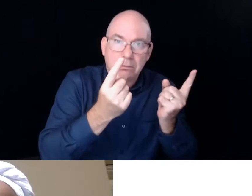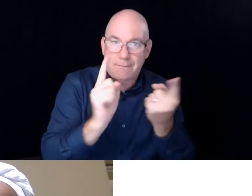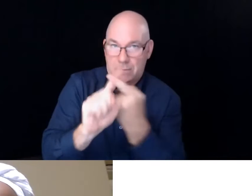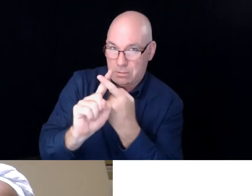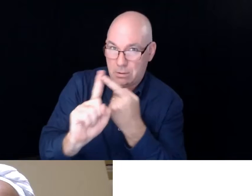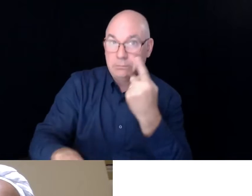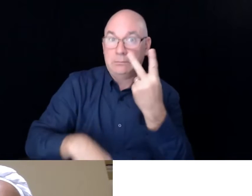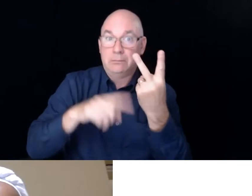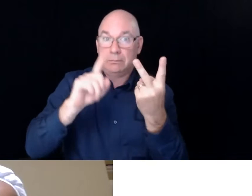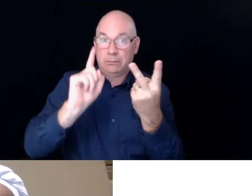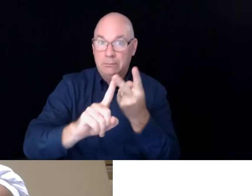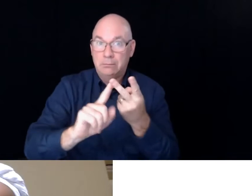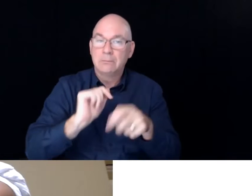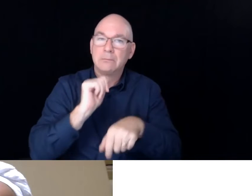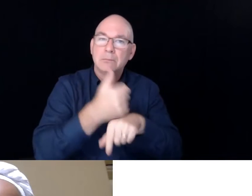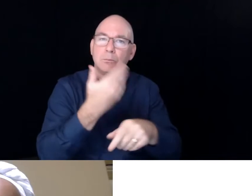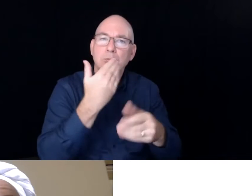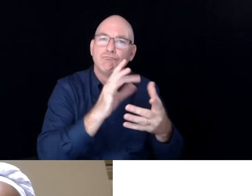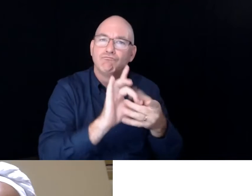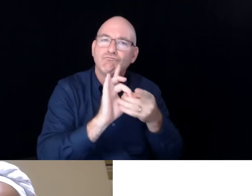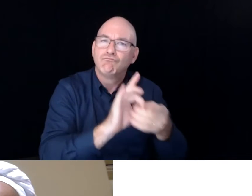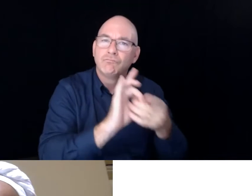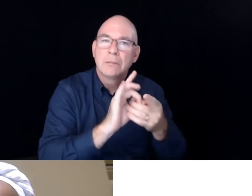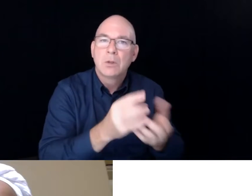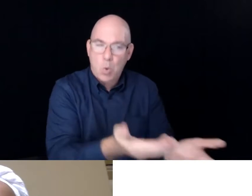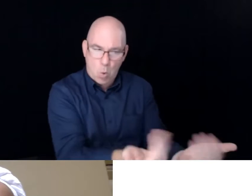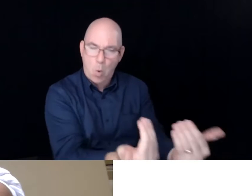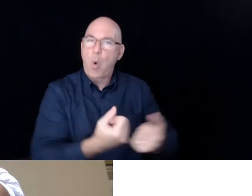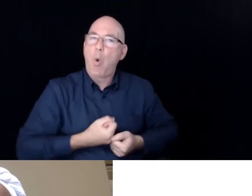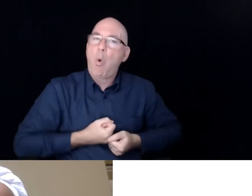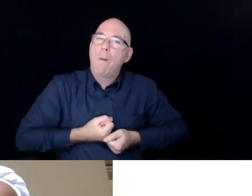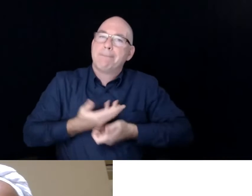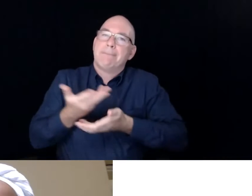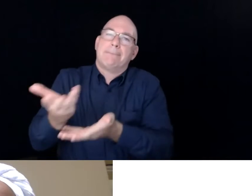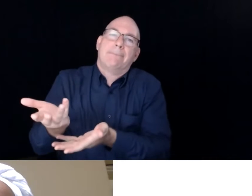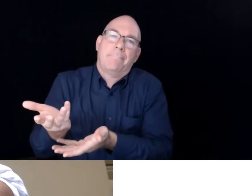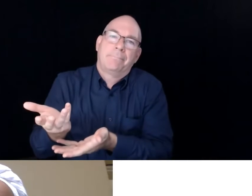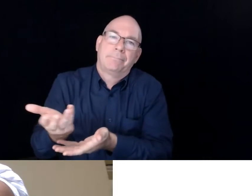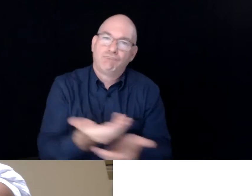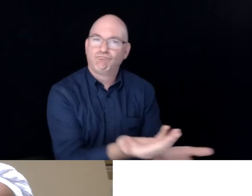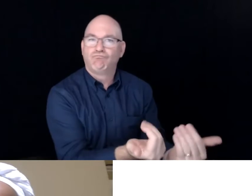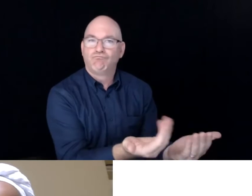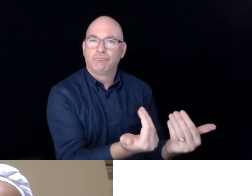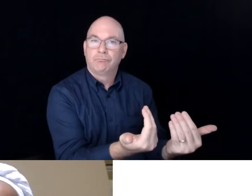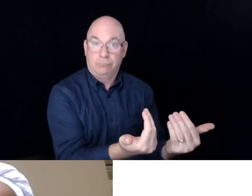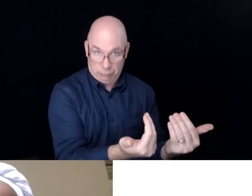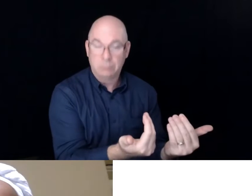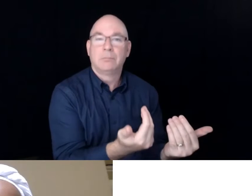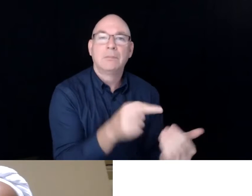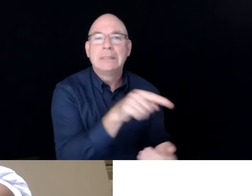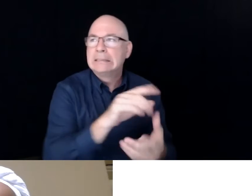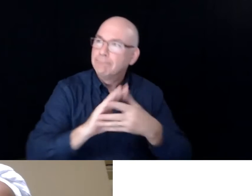environment where they can be able to express themselves, okay? So they can be able to, as they engage, as they